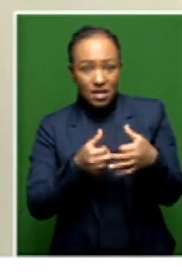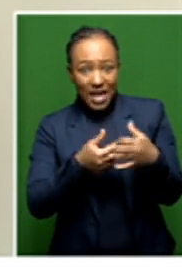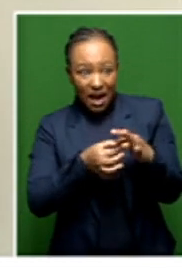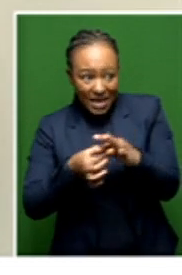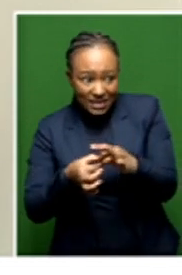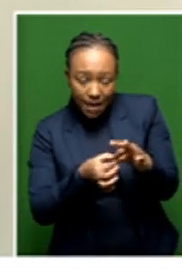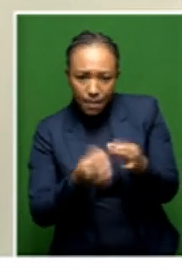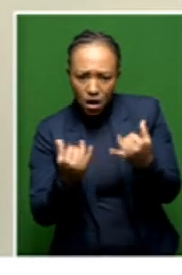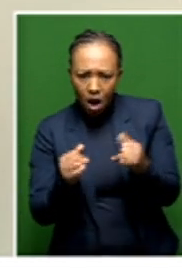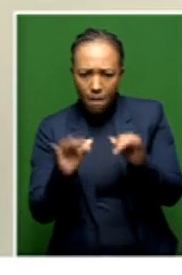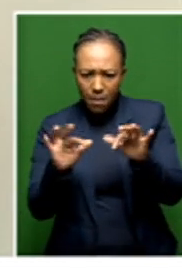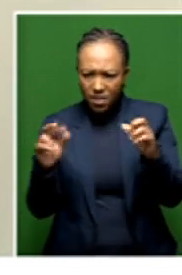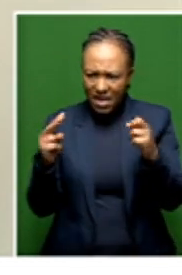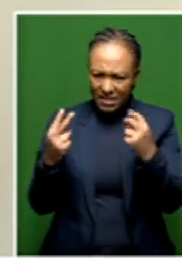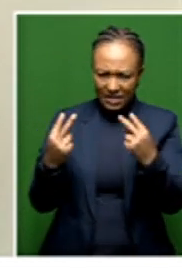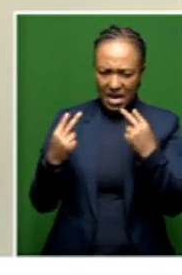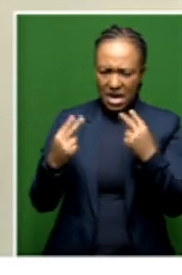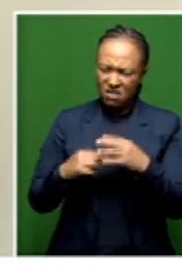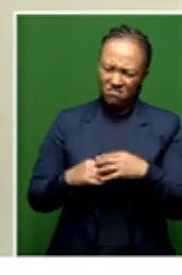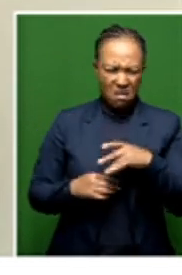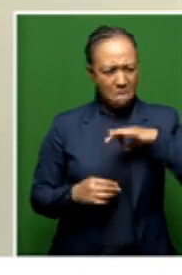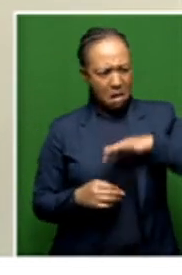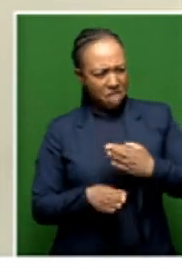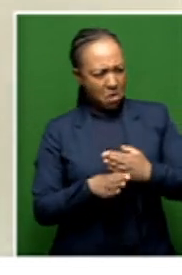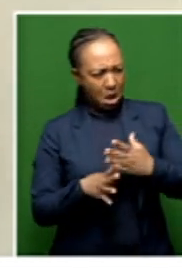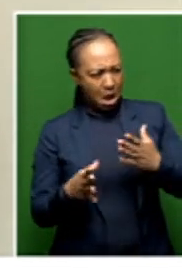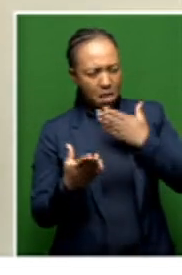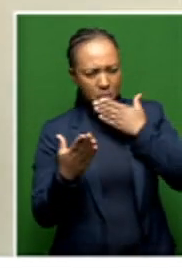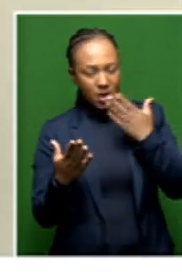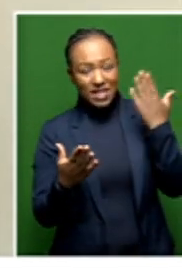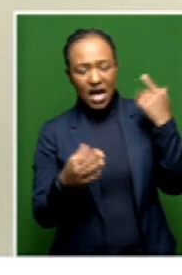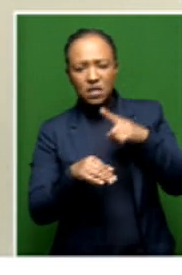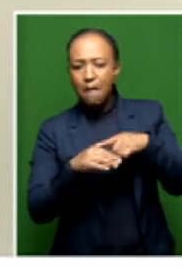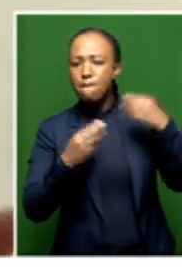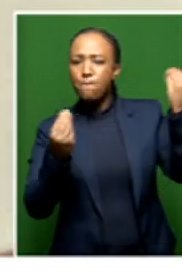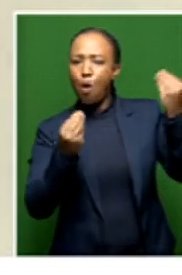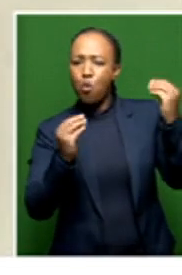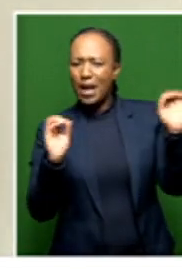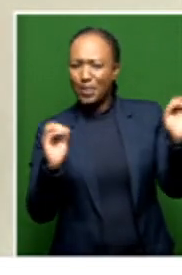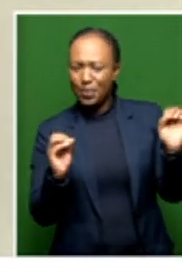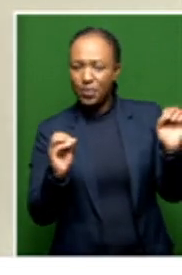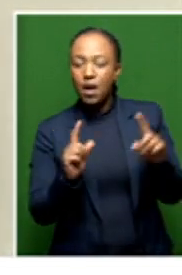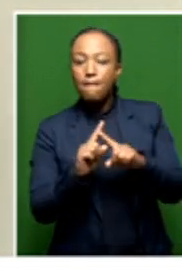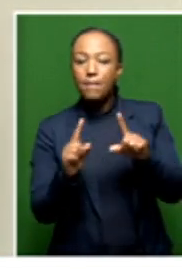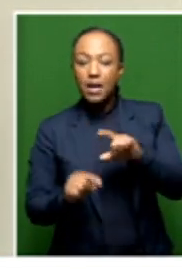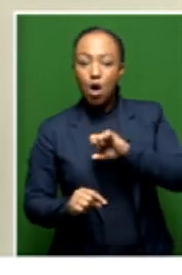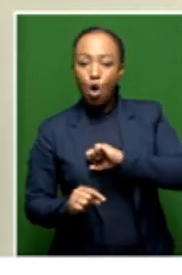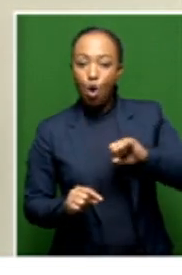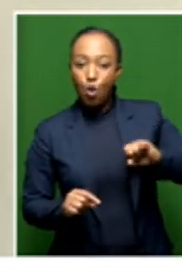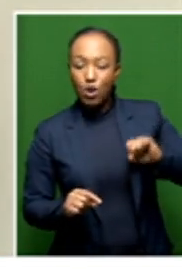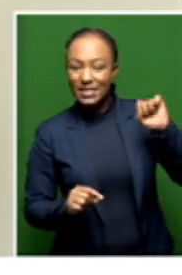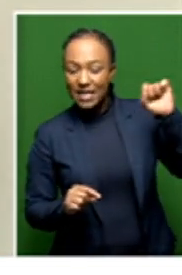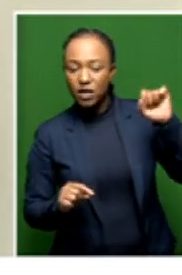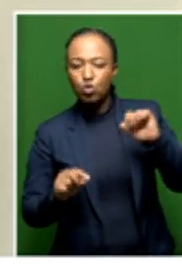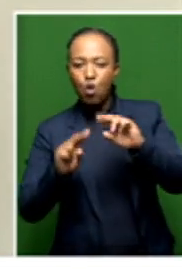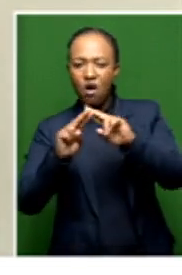that people see it as not to be benefiting workers, was not popular during apartheid. But it was COSATU as a federation